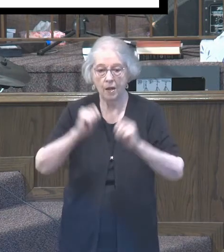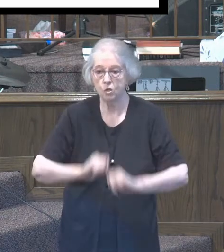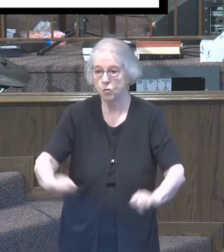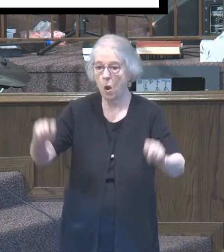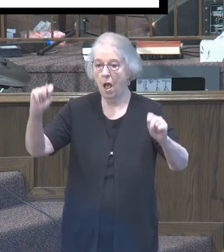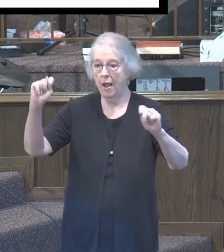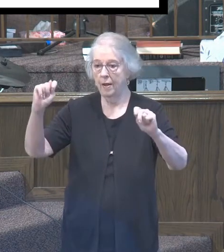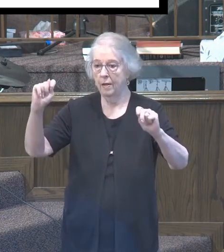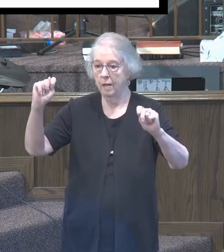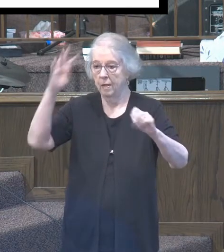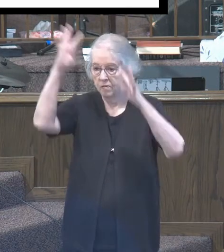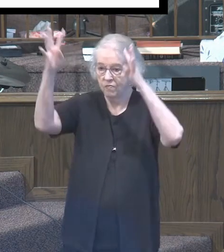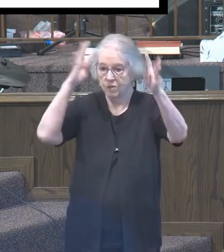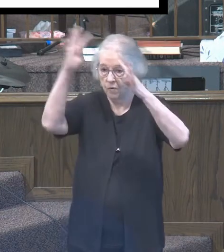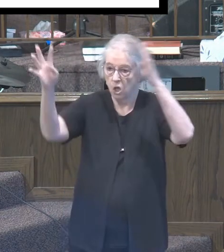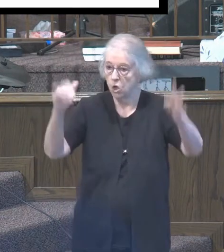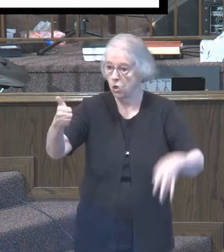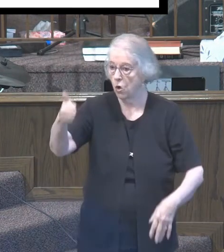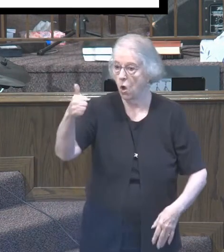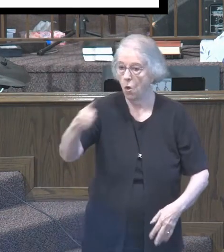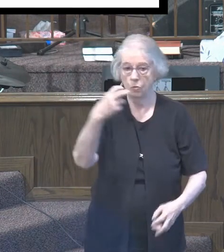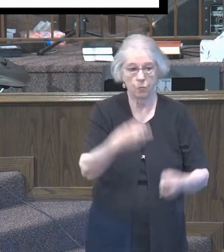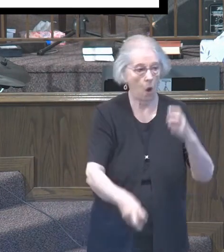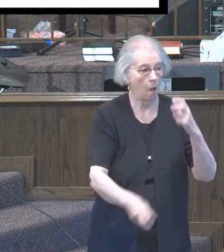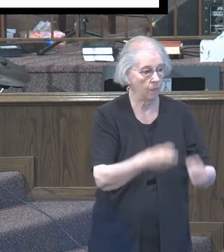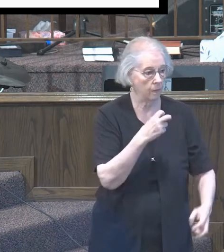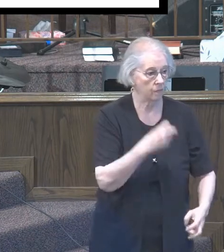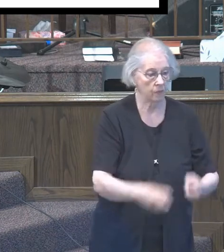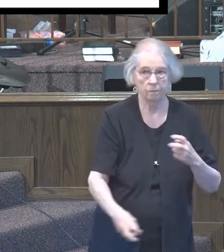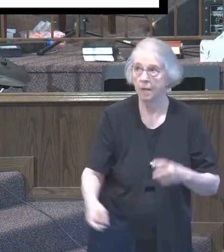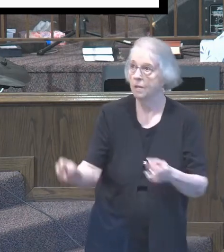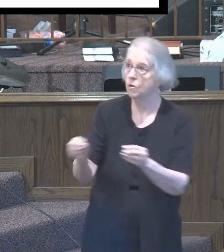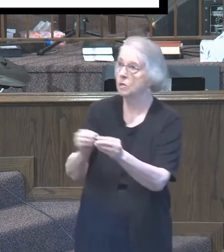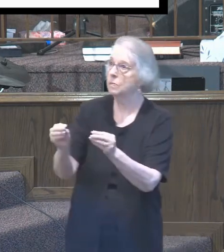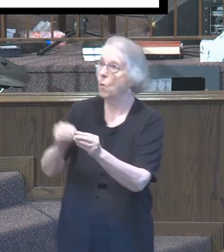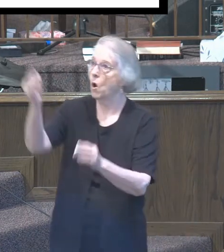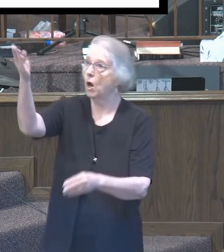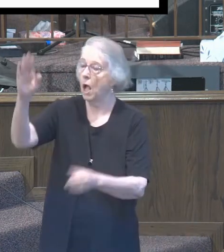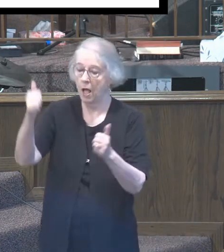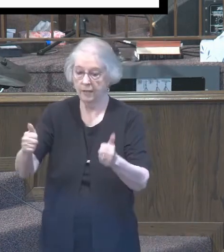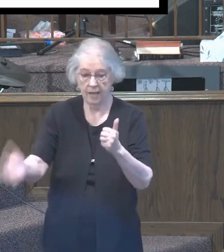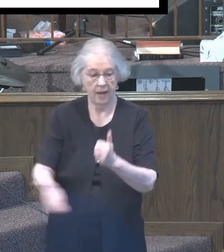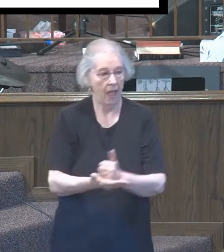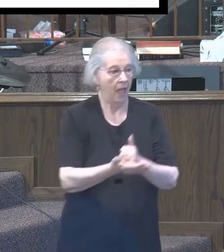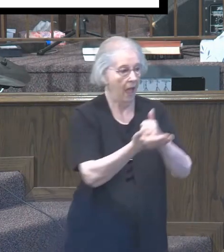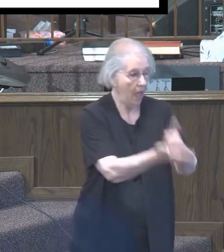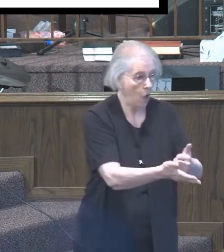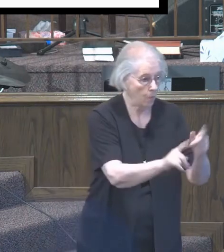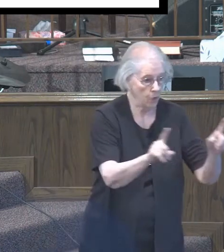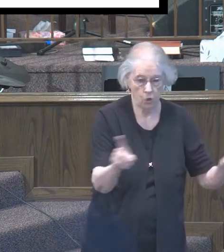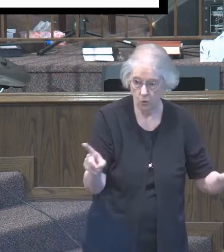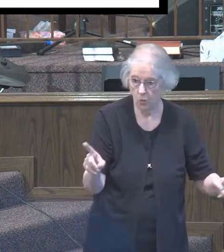there is more of God and his rule. You're blessed when you feel you've lost what is most dear to